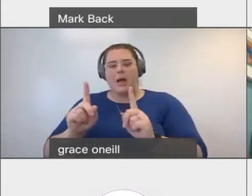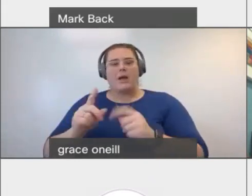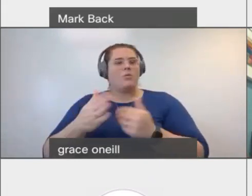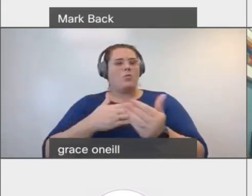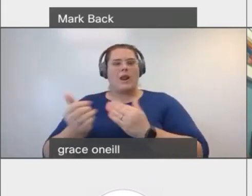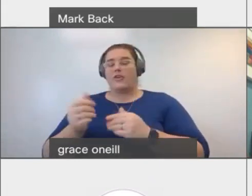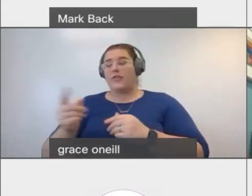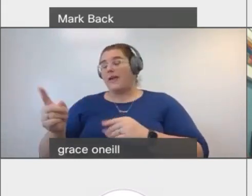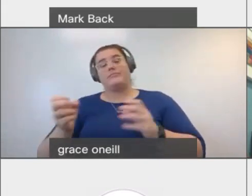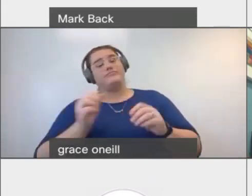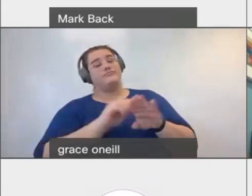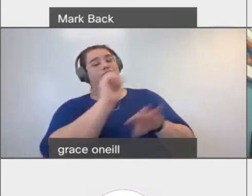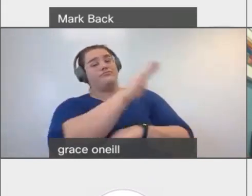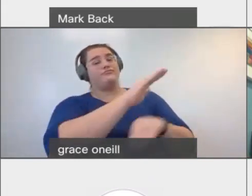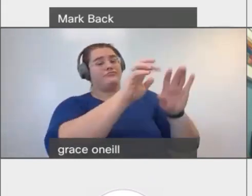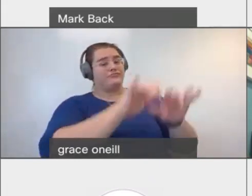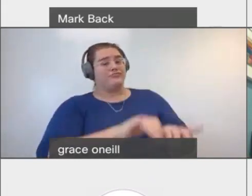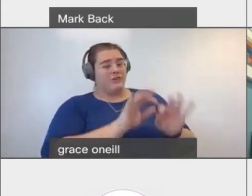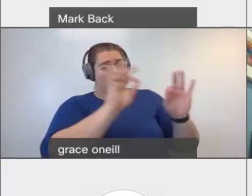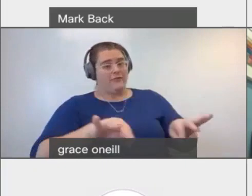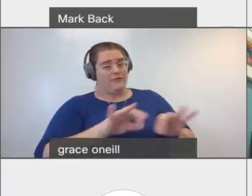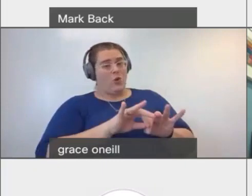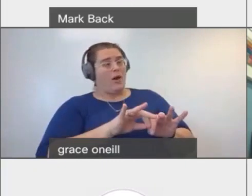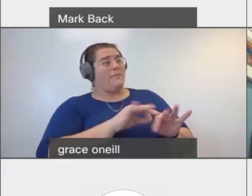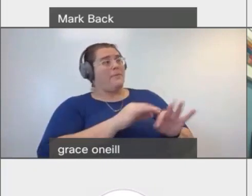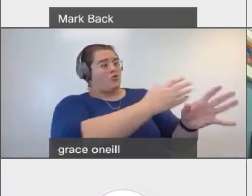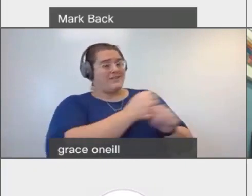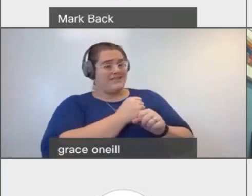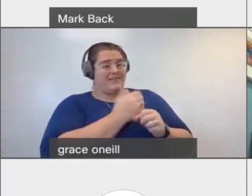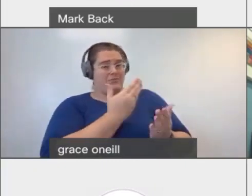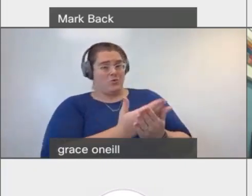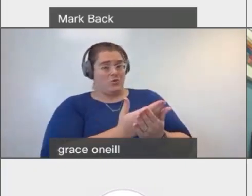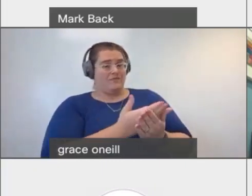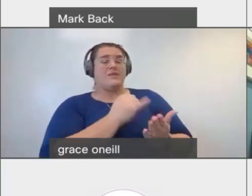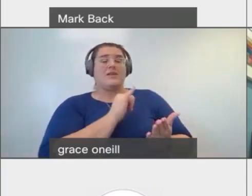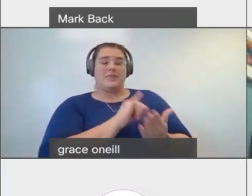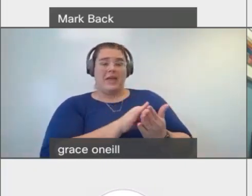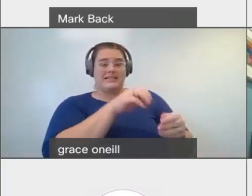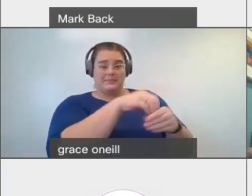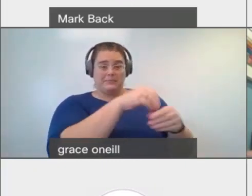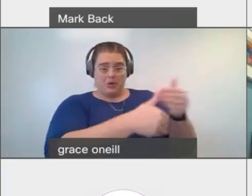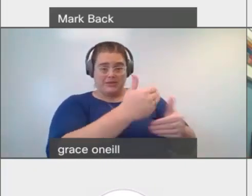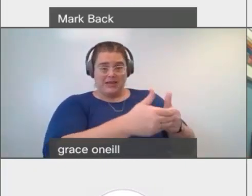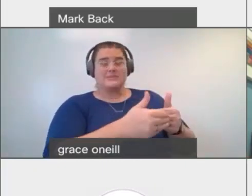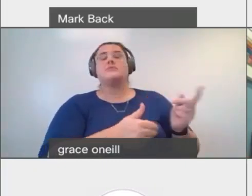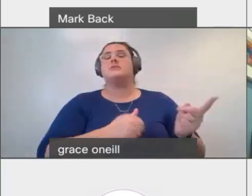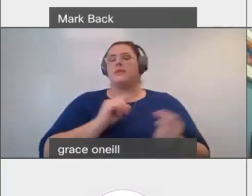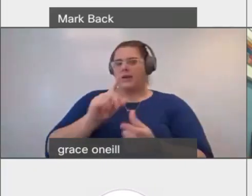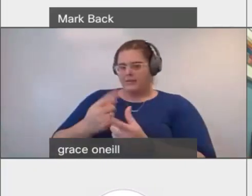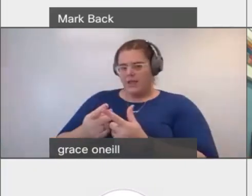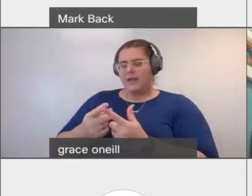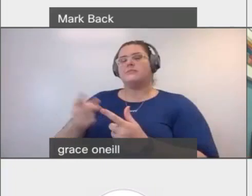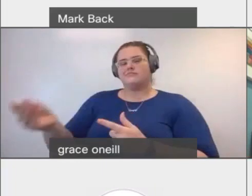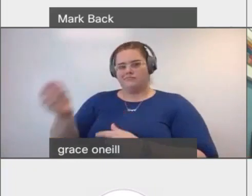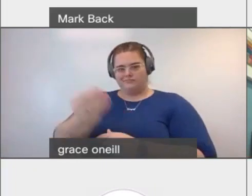have a copy yourself. So that when PCR does their review, when we do the PCR review, we will